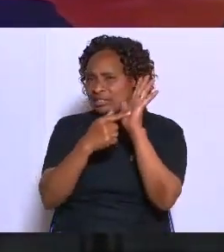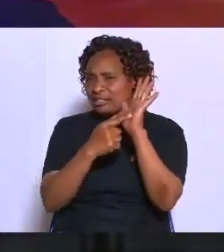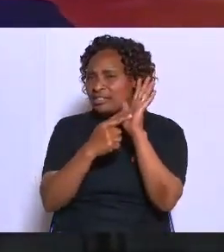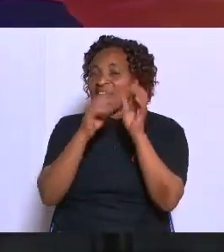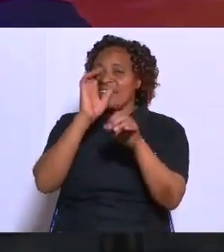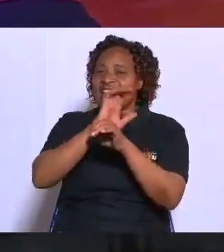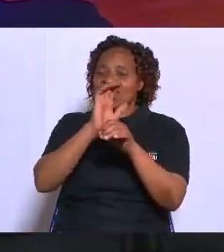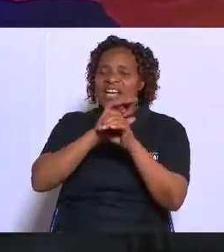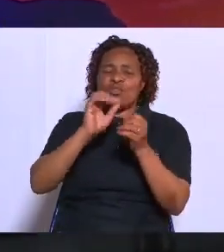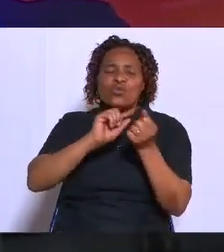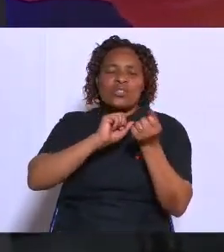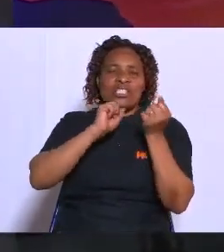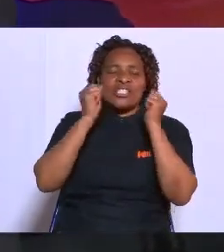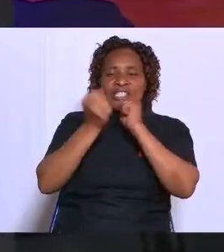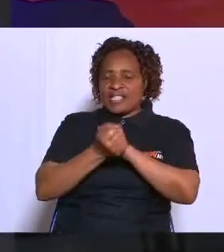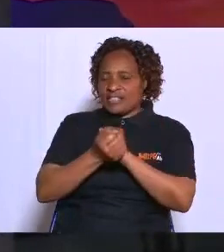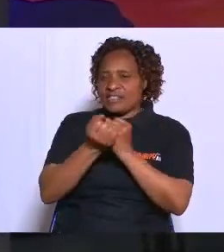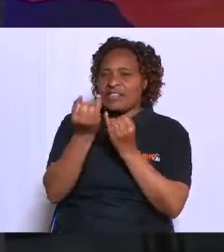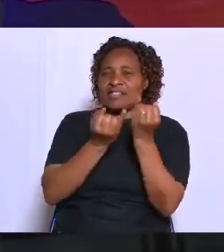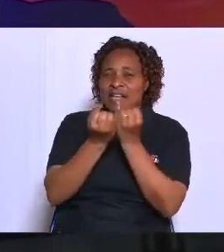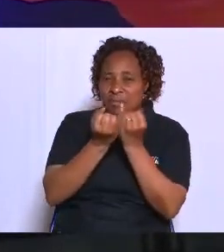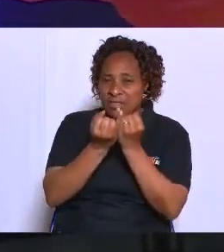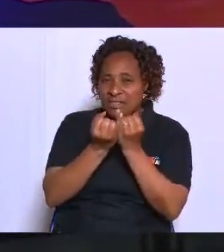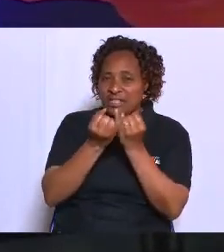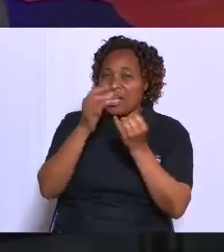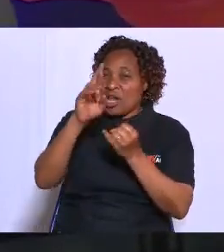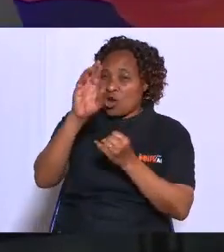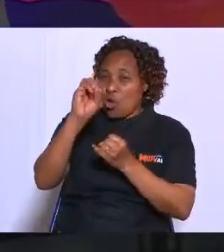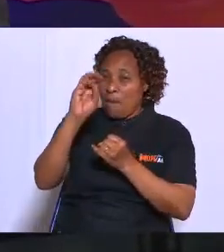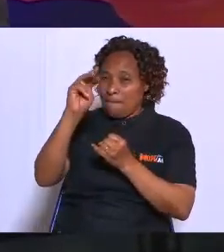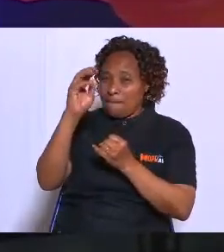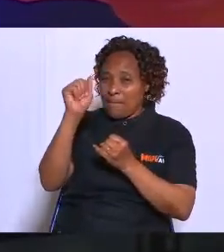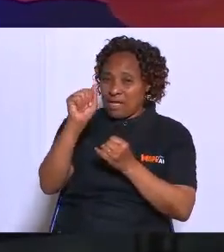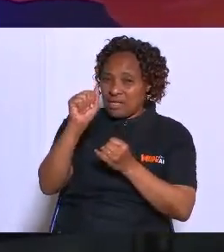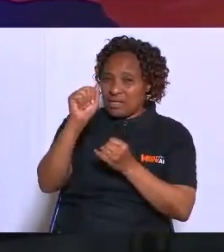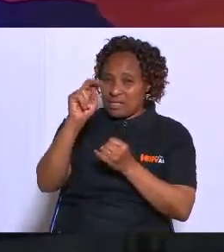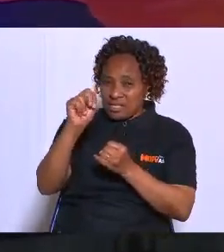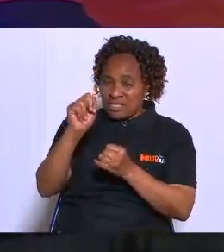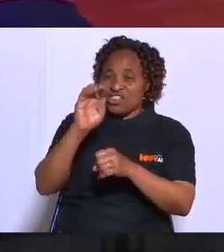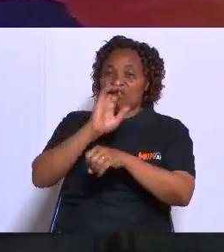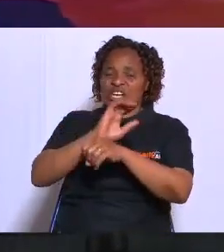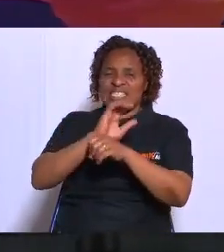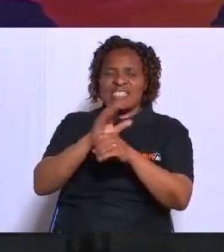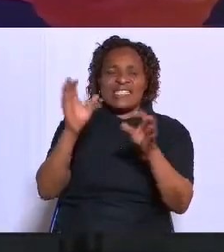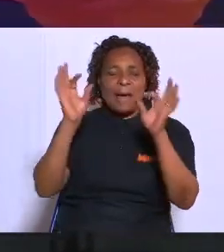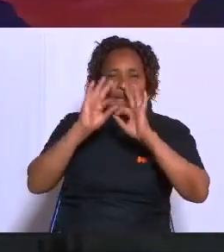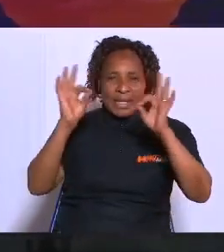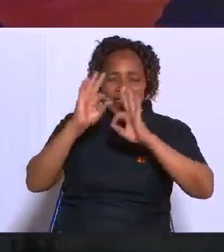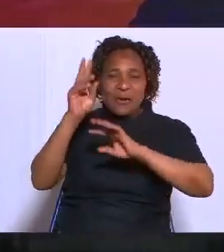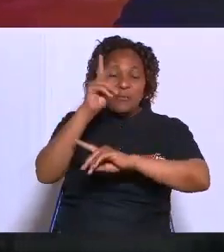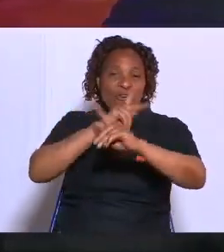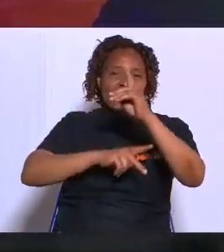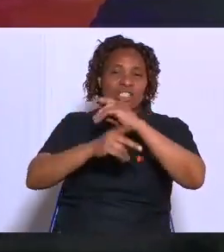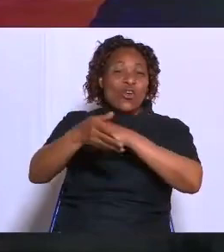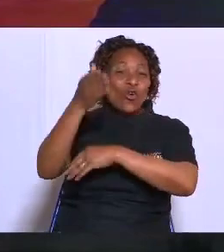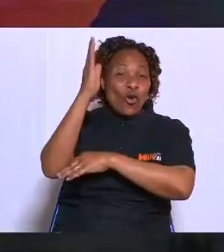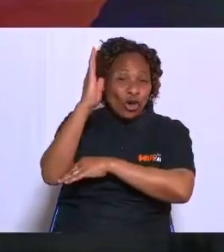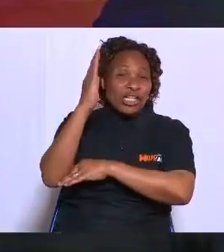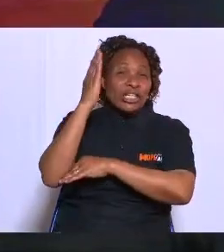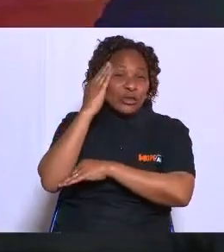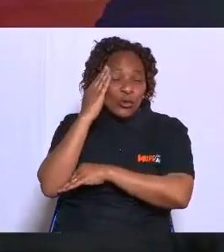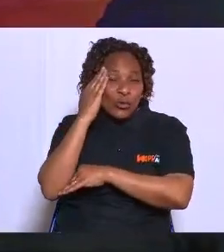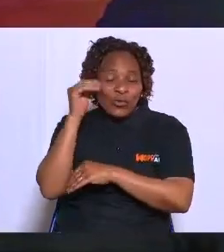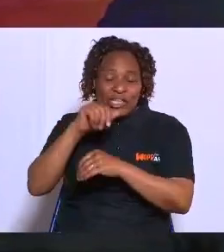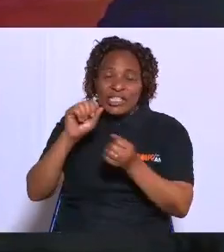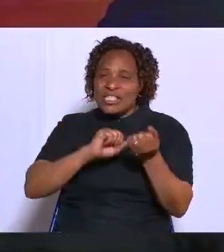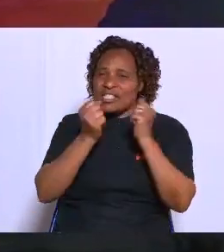church would change the Sabbath that is the Roman Church it's an amazing prophecy God knew that this change